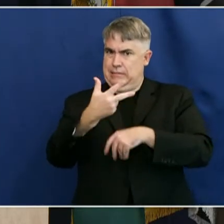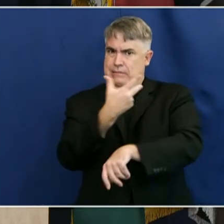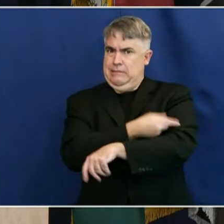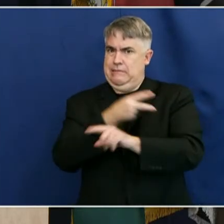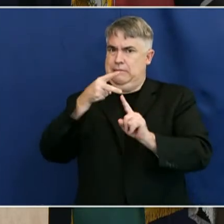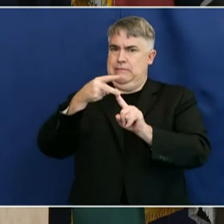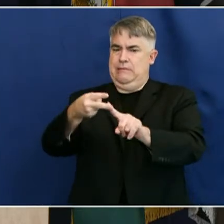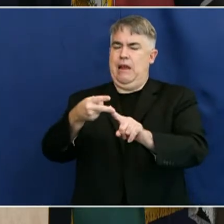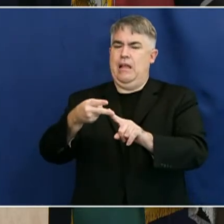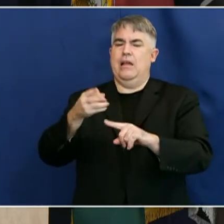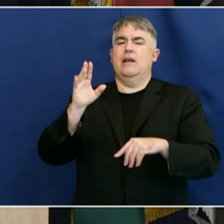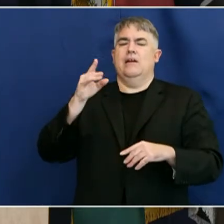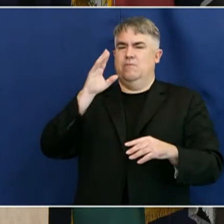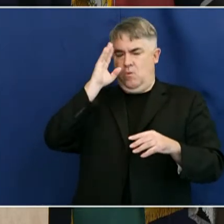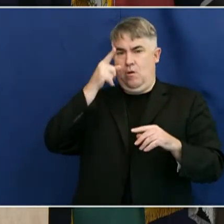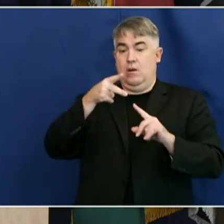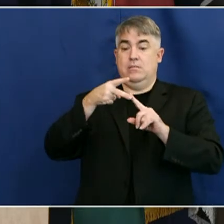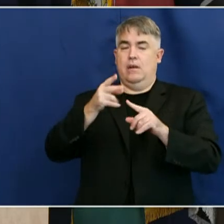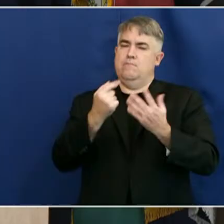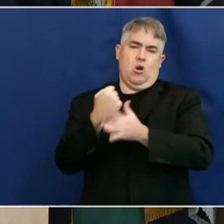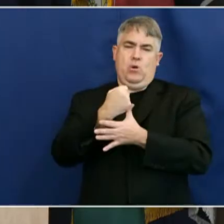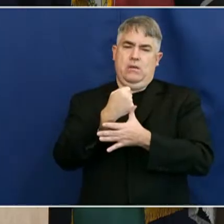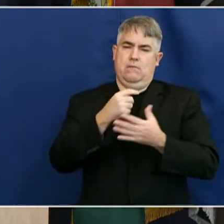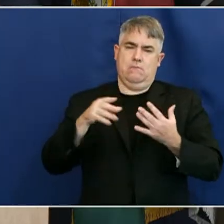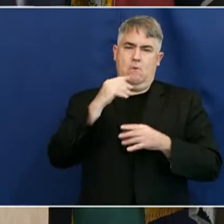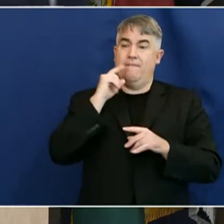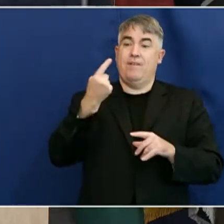you compared to other individuals.